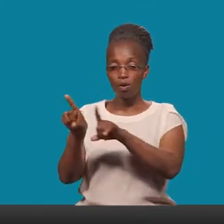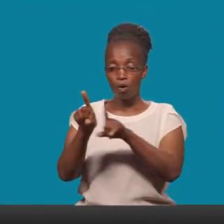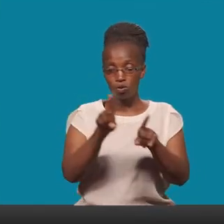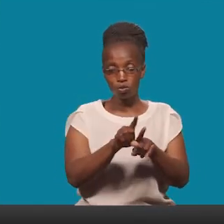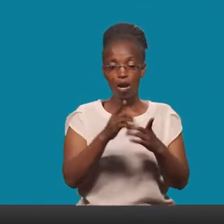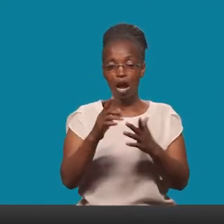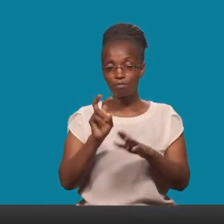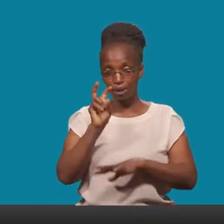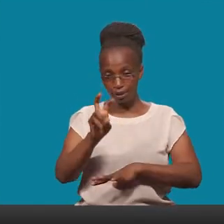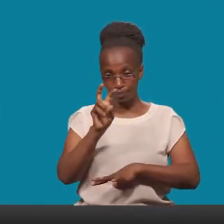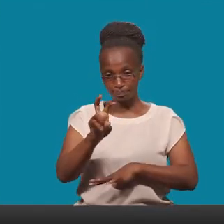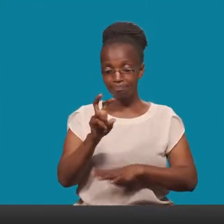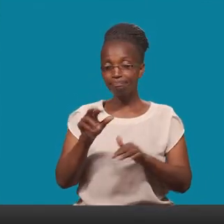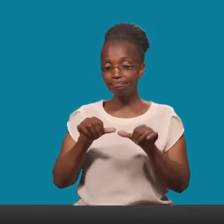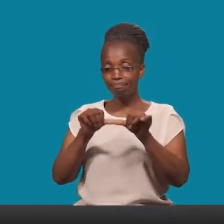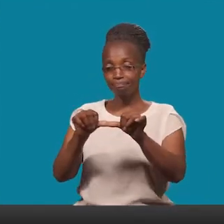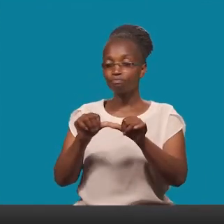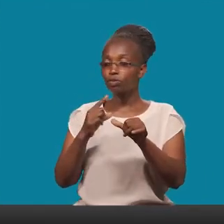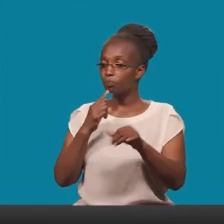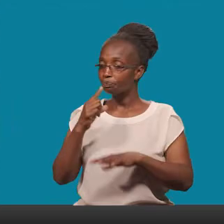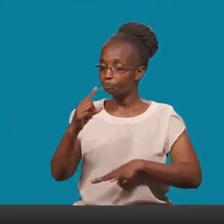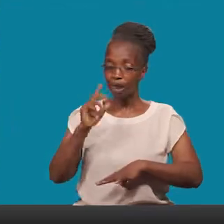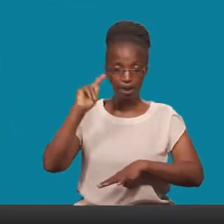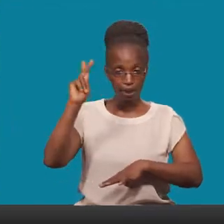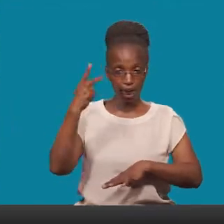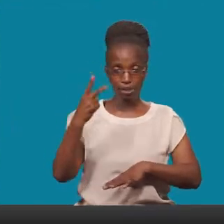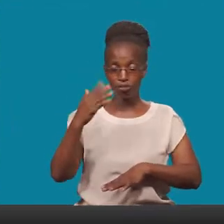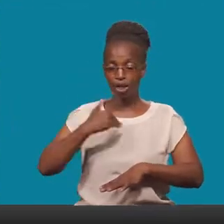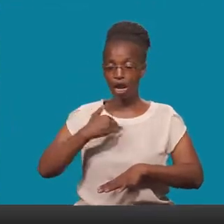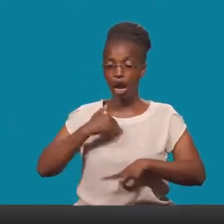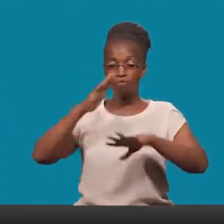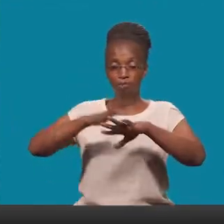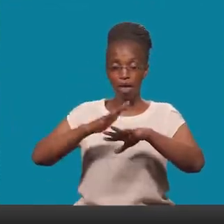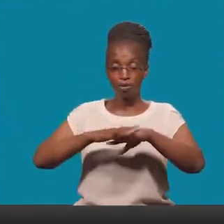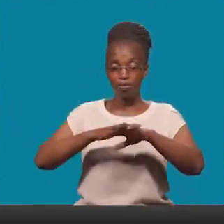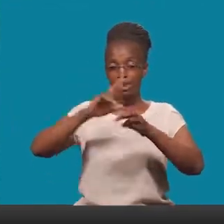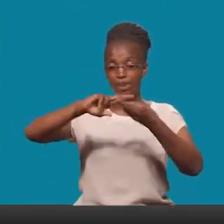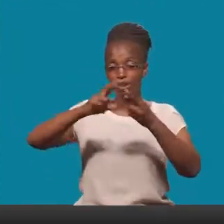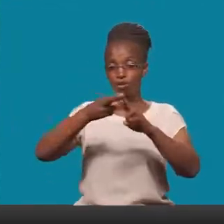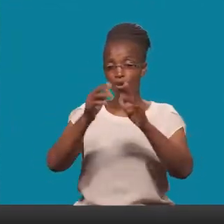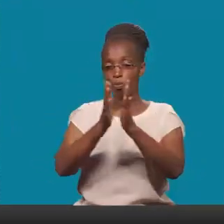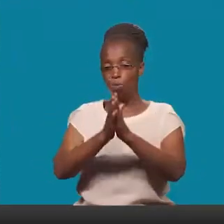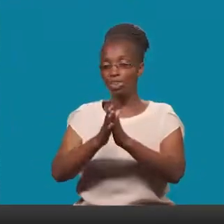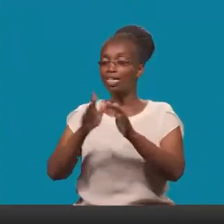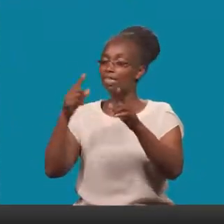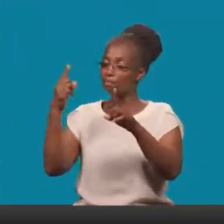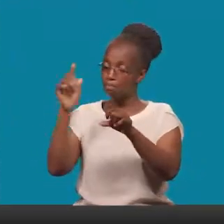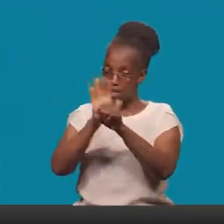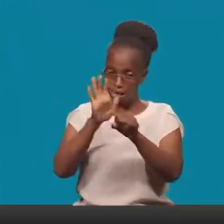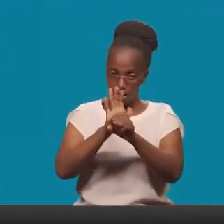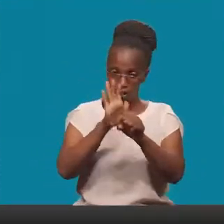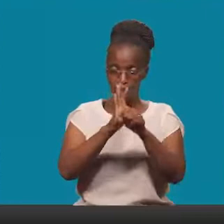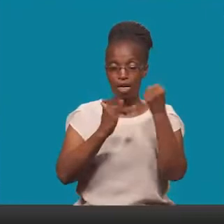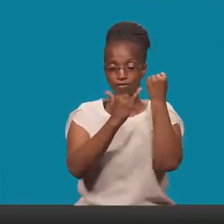our undersea cable are also manifest. Pia amesema Kenya imekuza uhusiano mwema